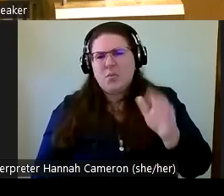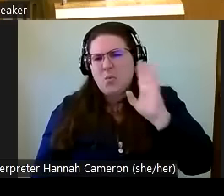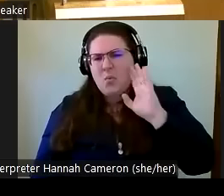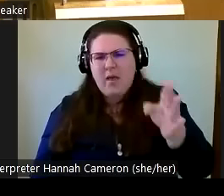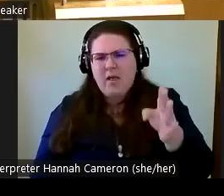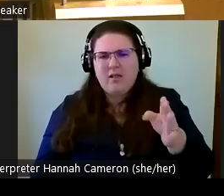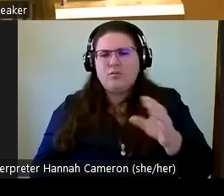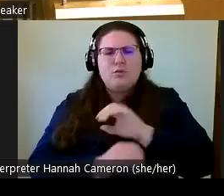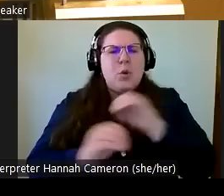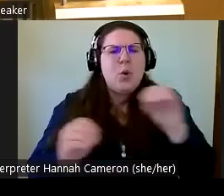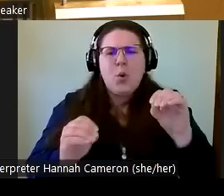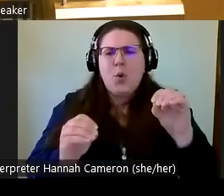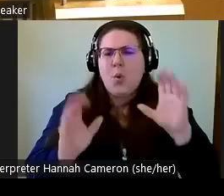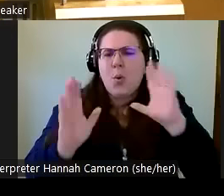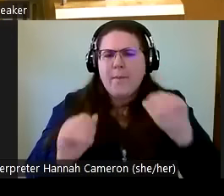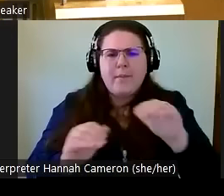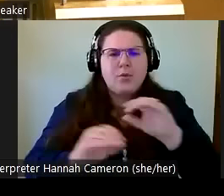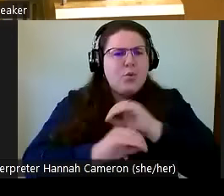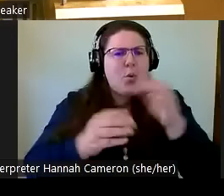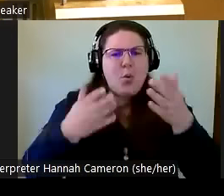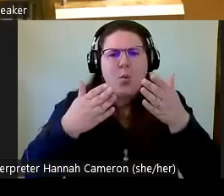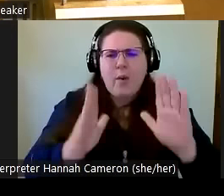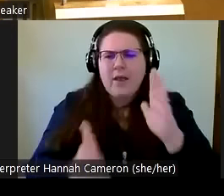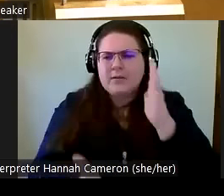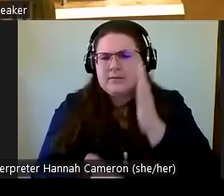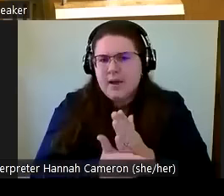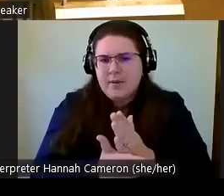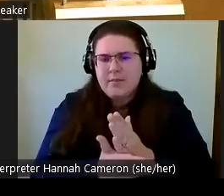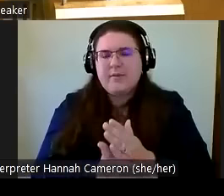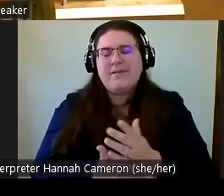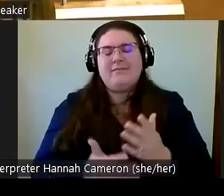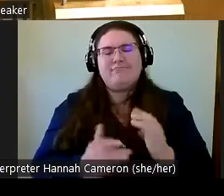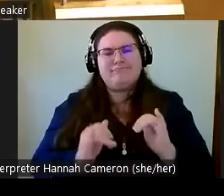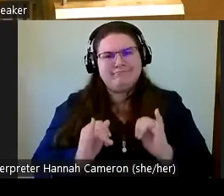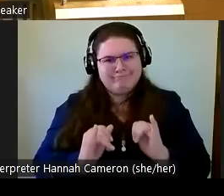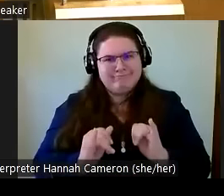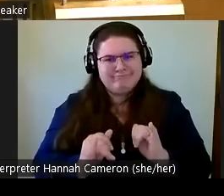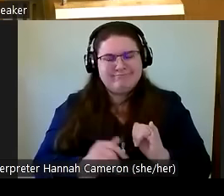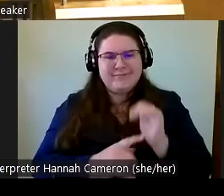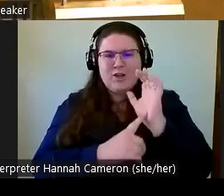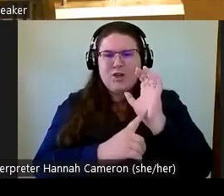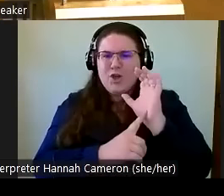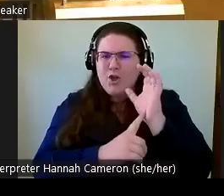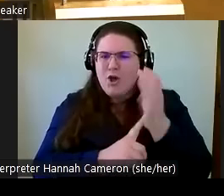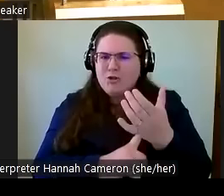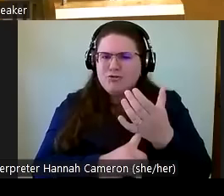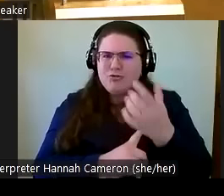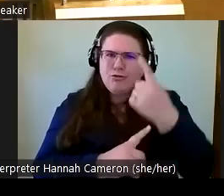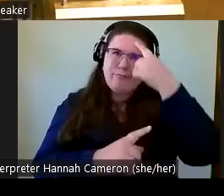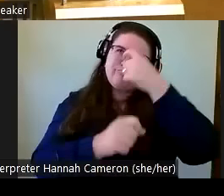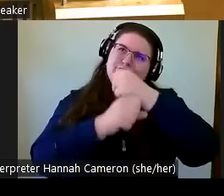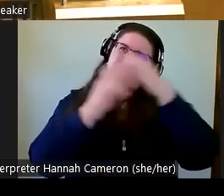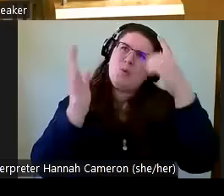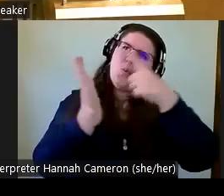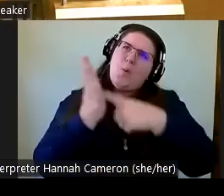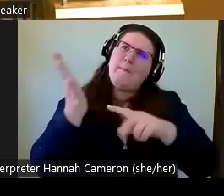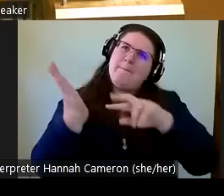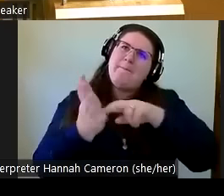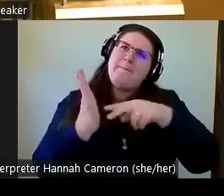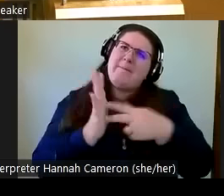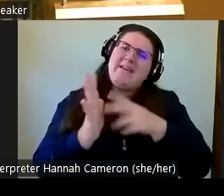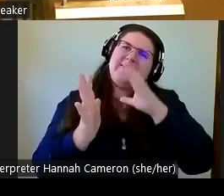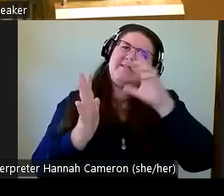hopelessness. And I think that this is supported by even our cultural conceptualizations of dementia. So going back to old